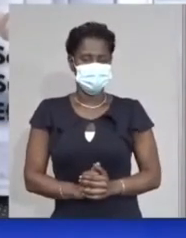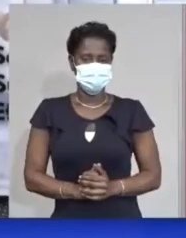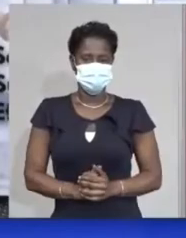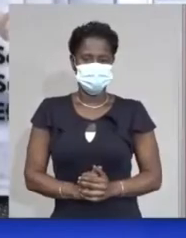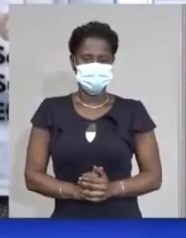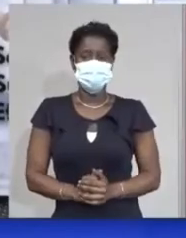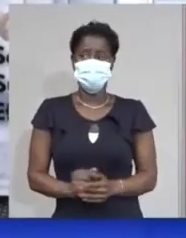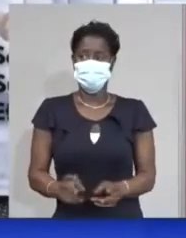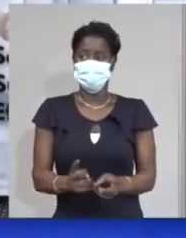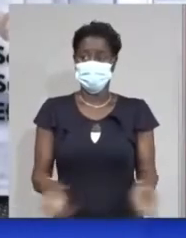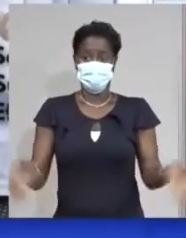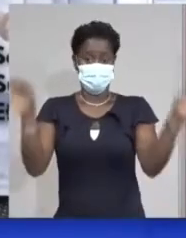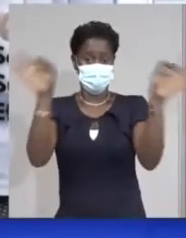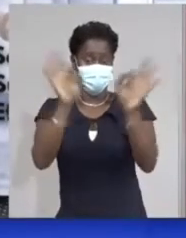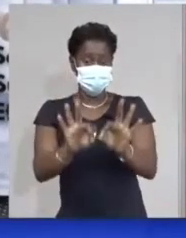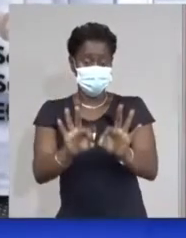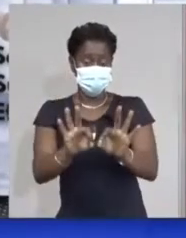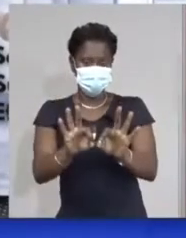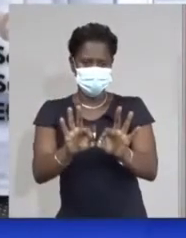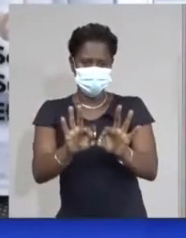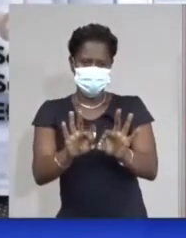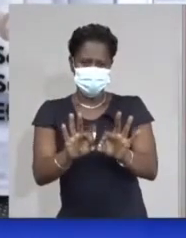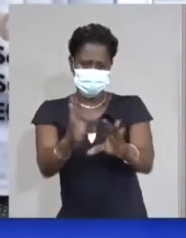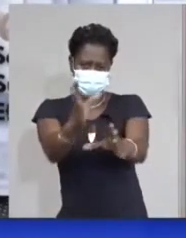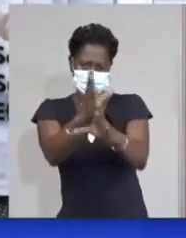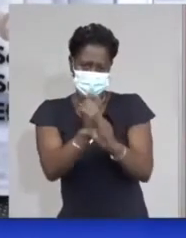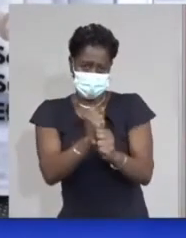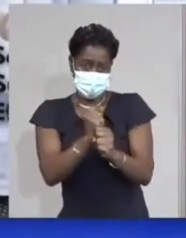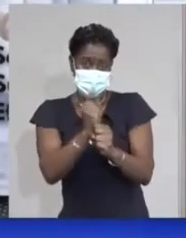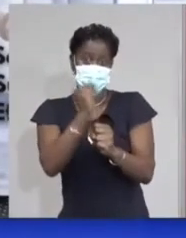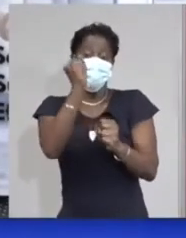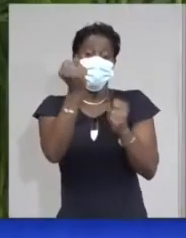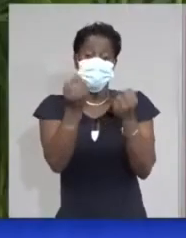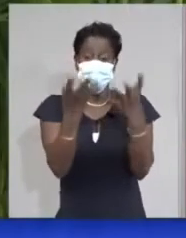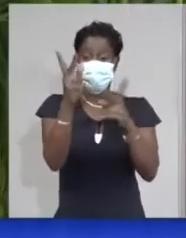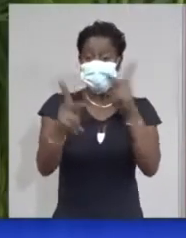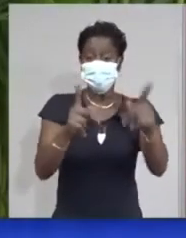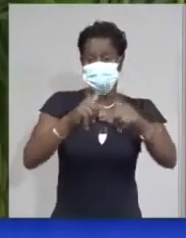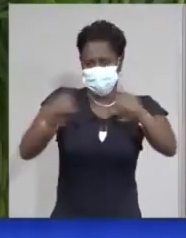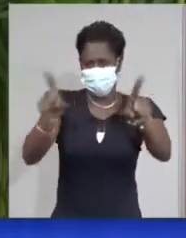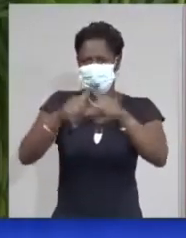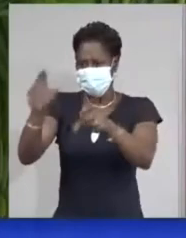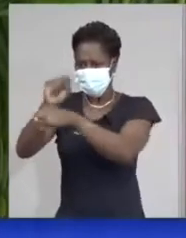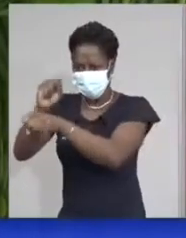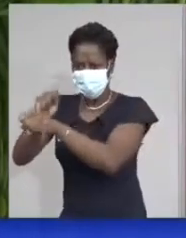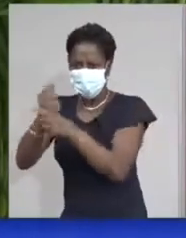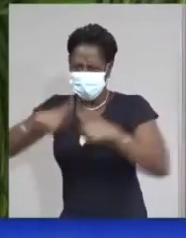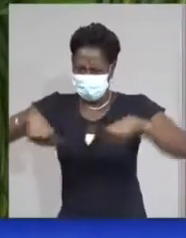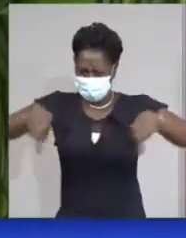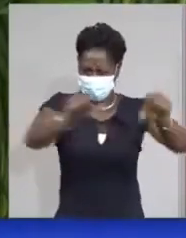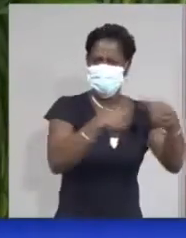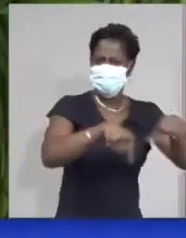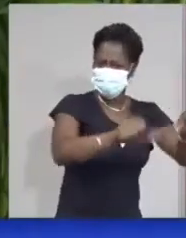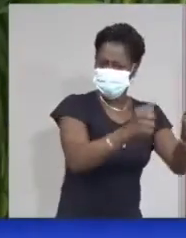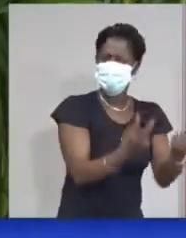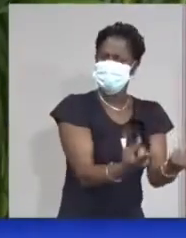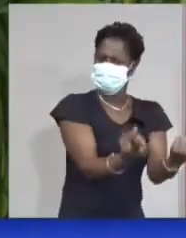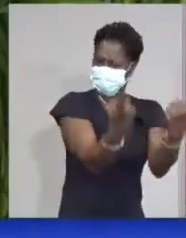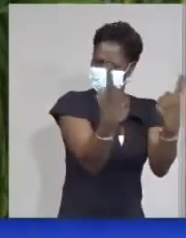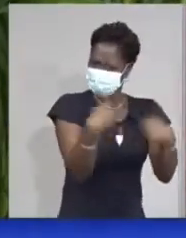it's important for us to get as many persons from the various sectors immunized. So we think that they will definitely